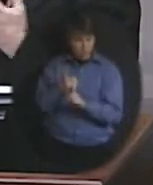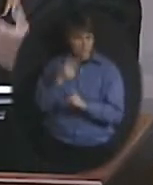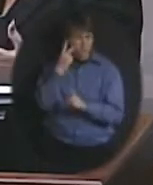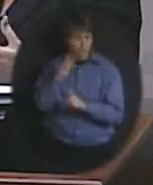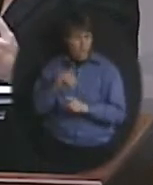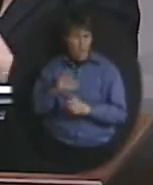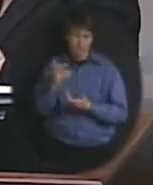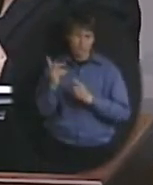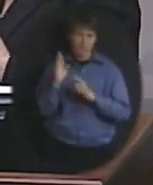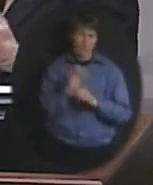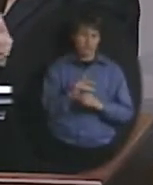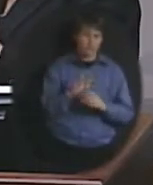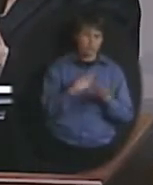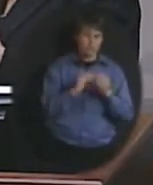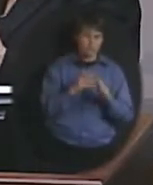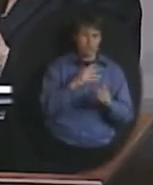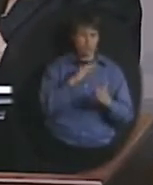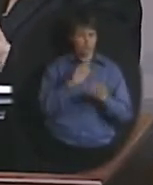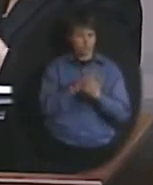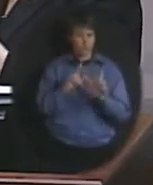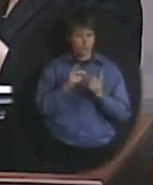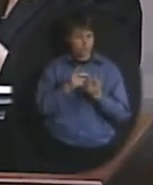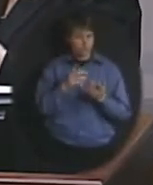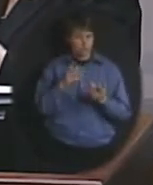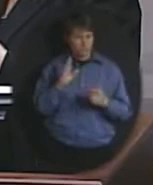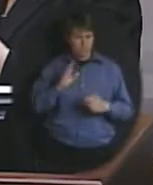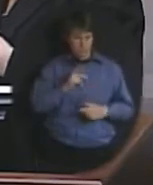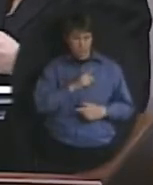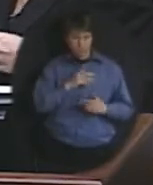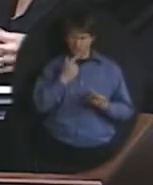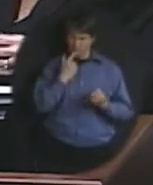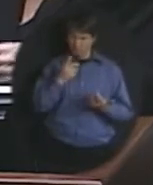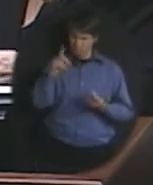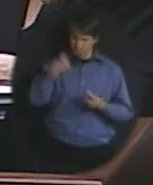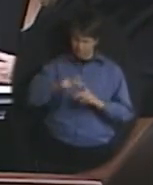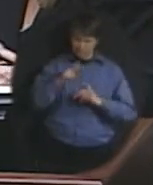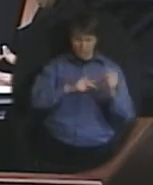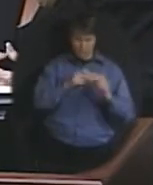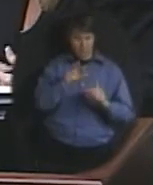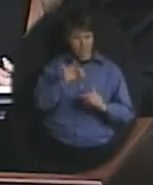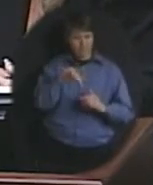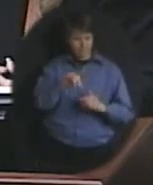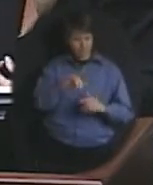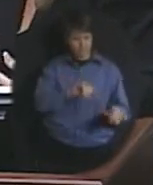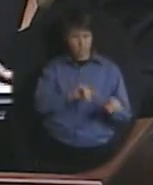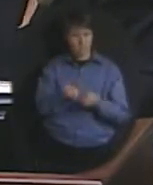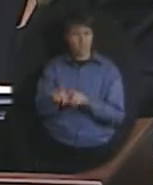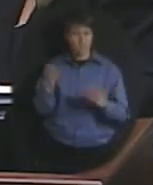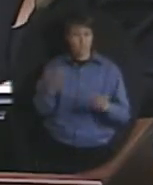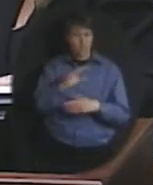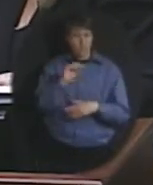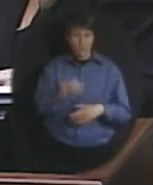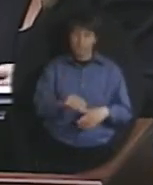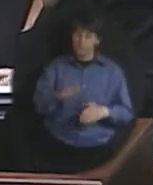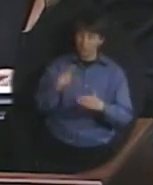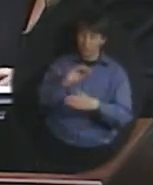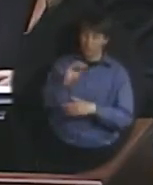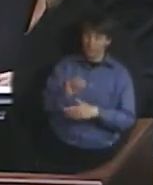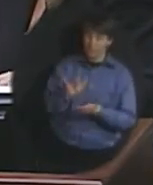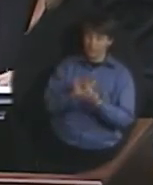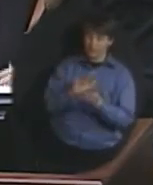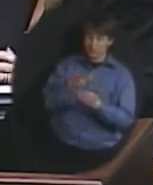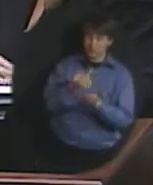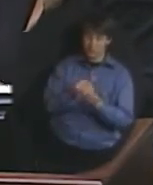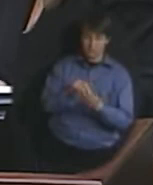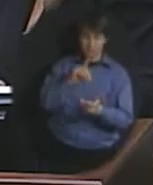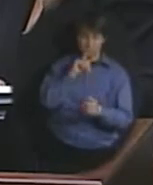the community and back to the school board and said, we've got to build a field like that in Olathe. The Olathe Medical Center kicked it off and